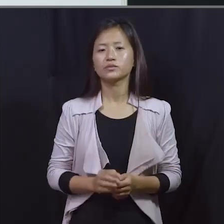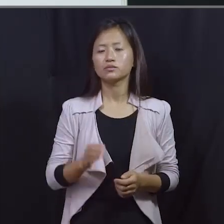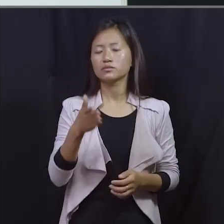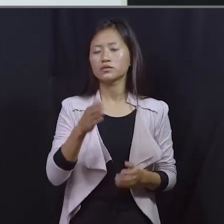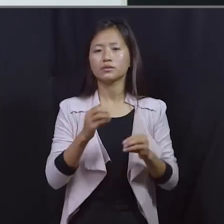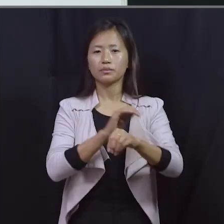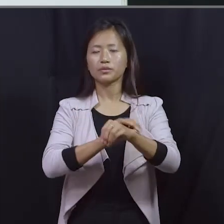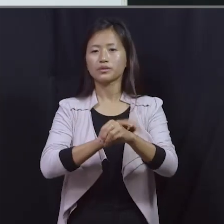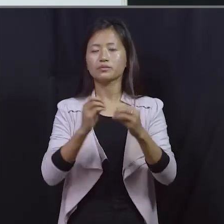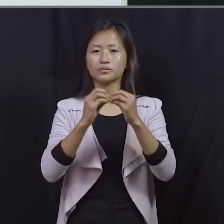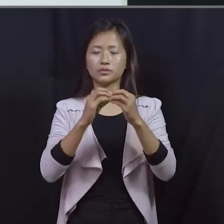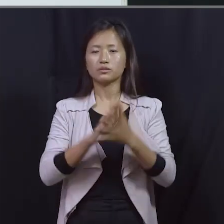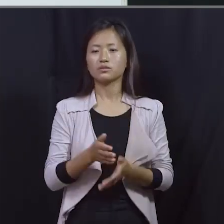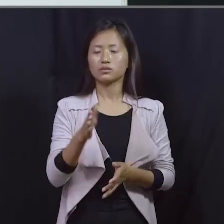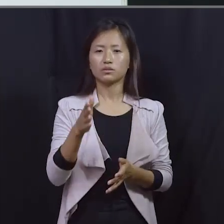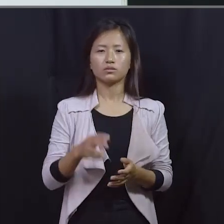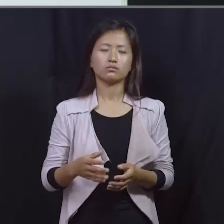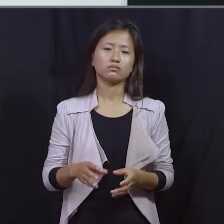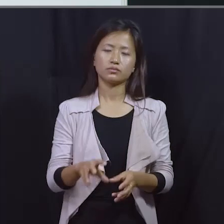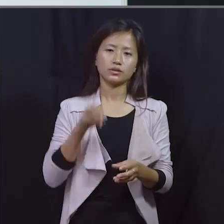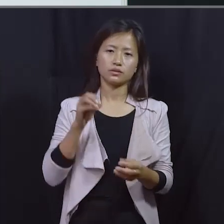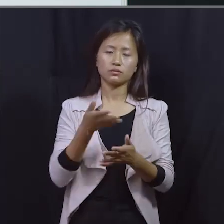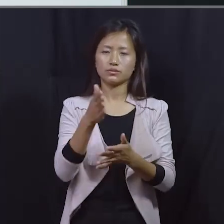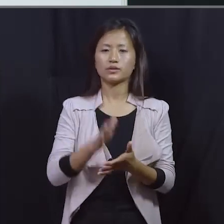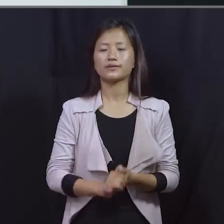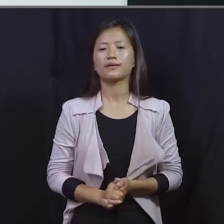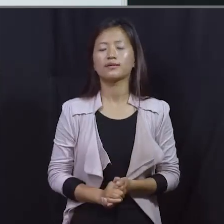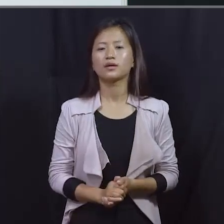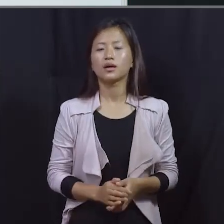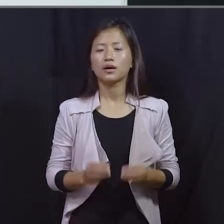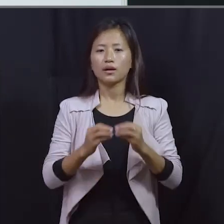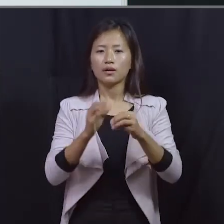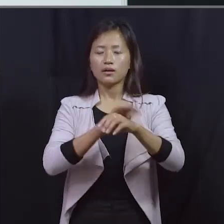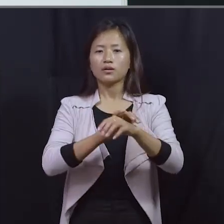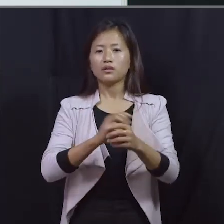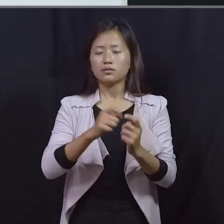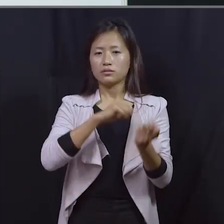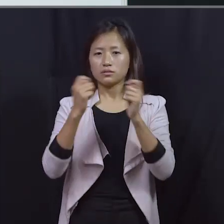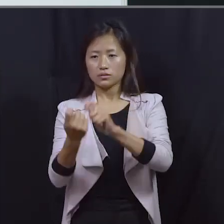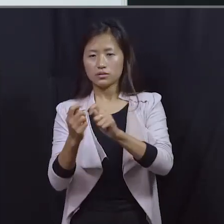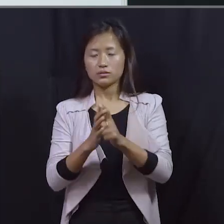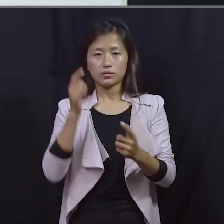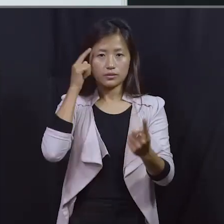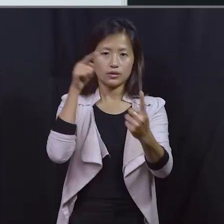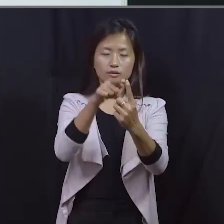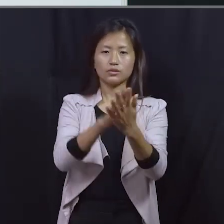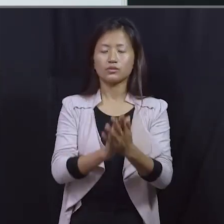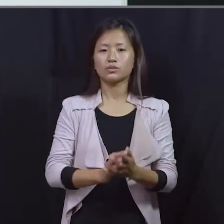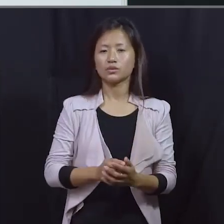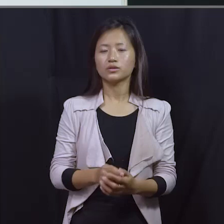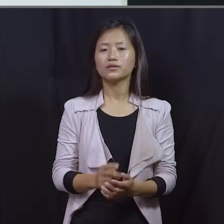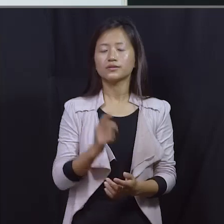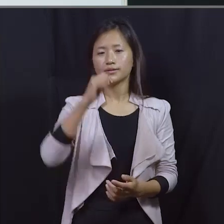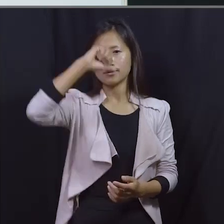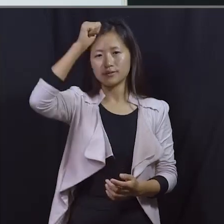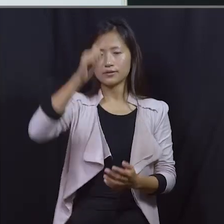longer get what they required from America, and for that the British, they turned their attention towards India for